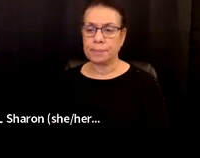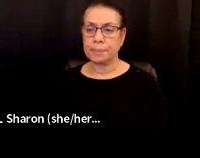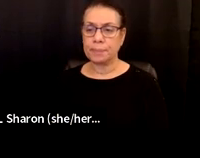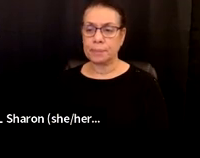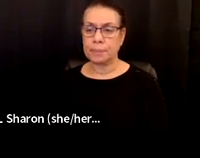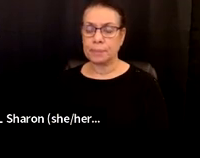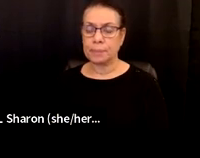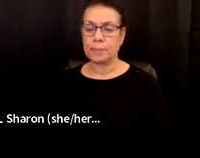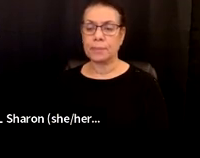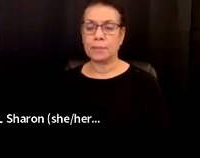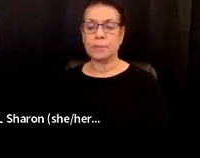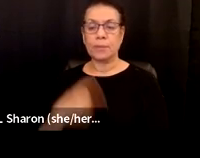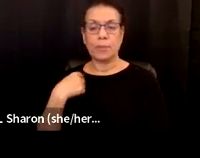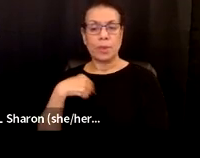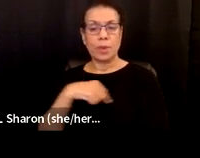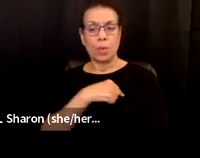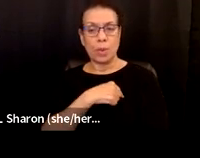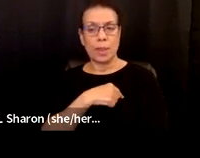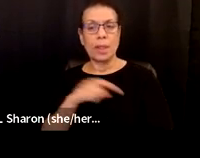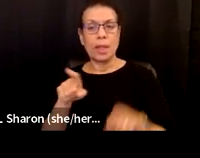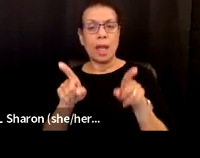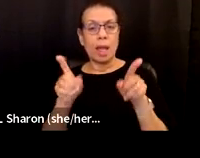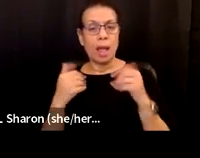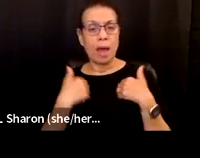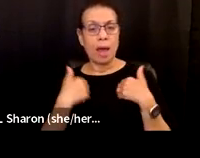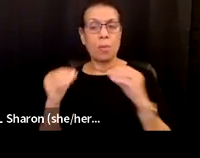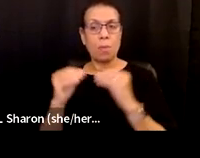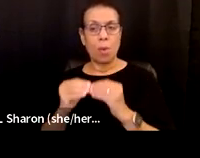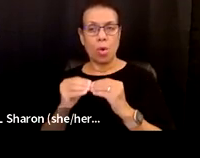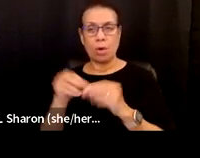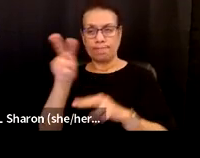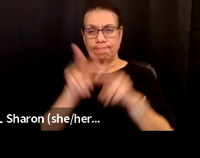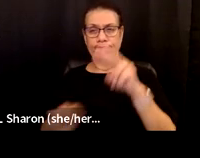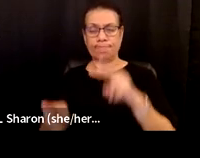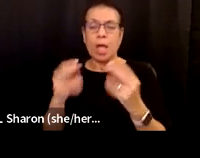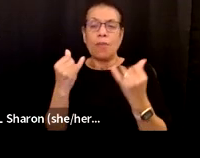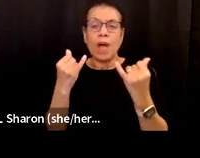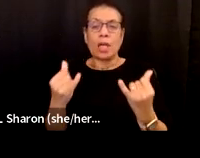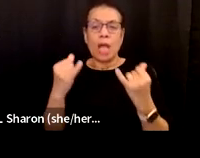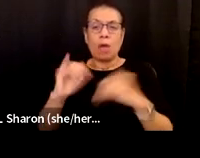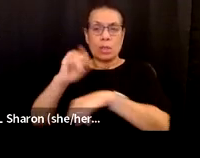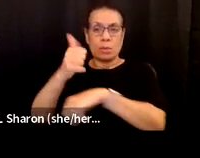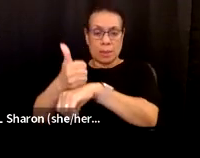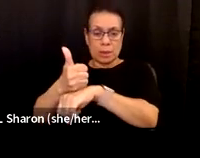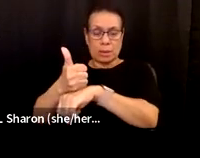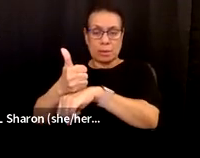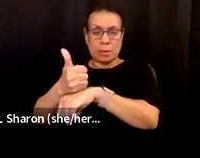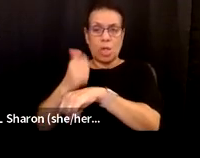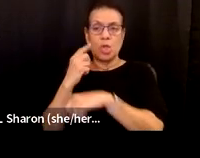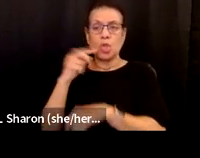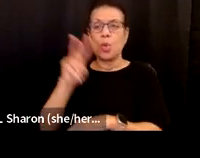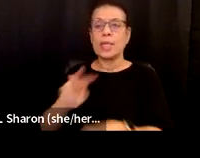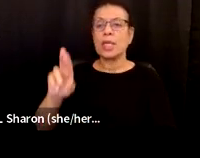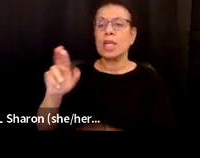we also are doing further facilities assessments of our current buildings which will allow us to rate each building and